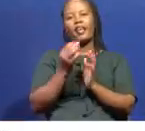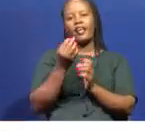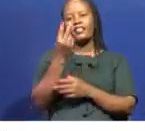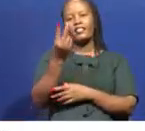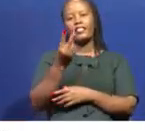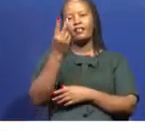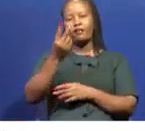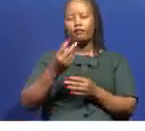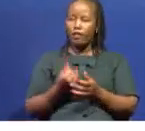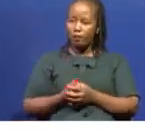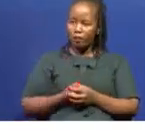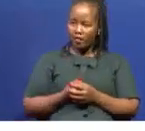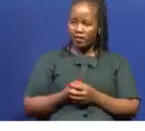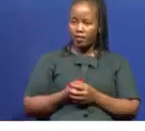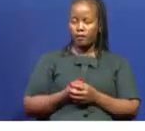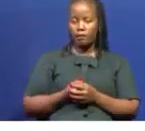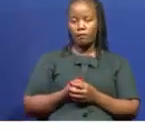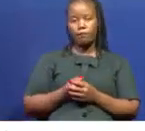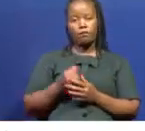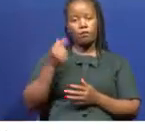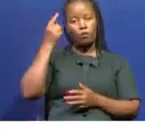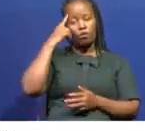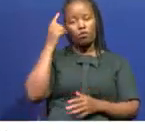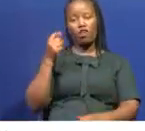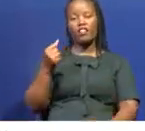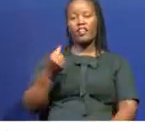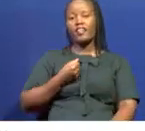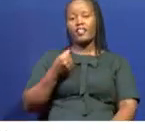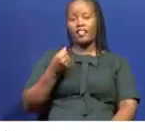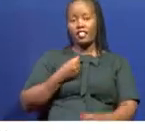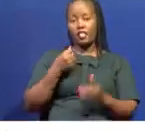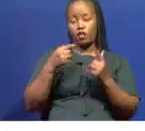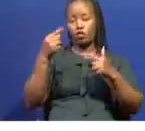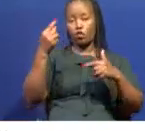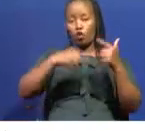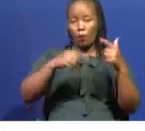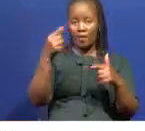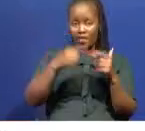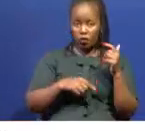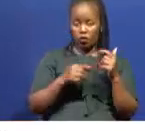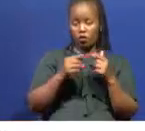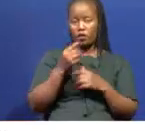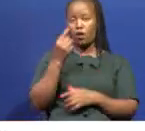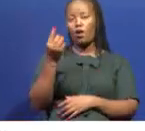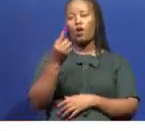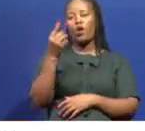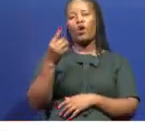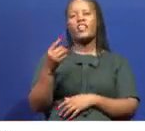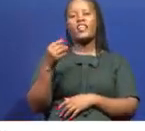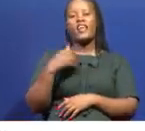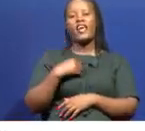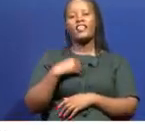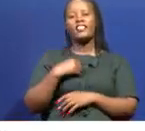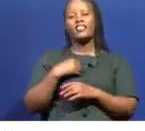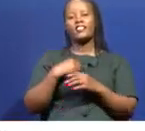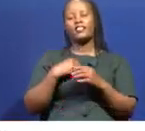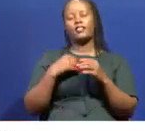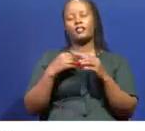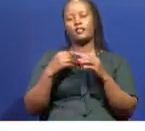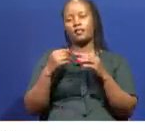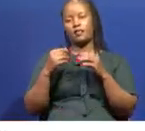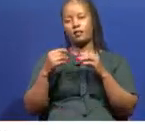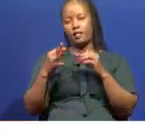so for the Sunshine Ladies Tour, it's only 6 events, 8 events, 2 of them